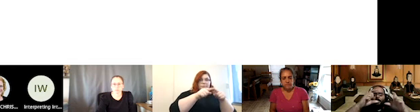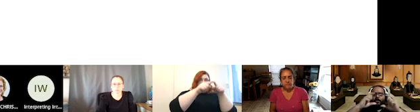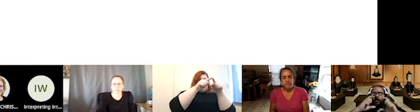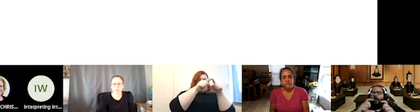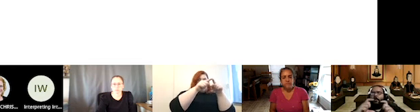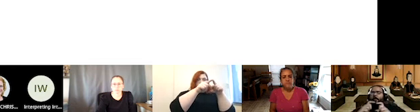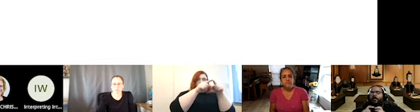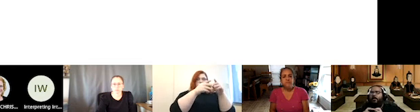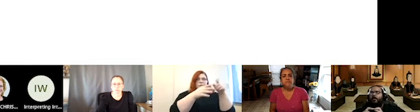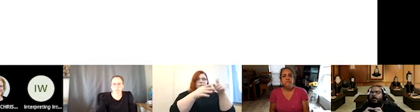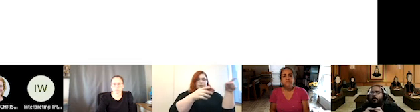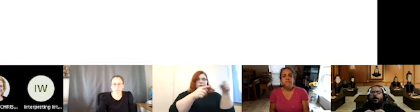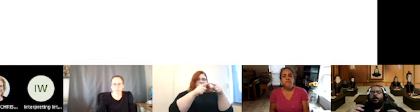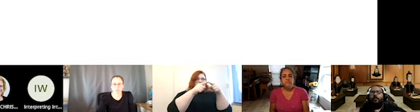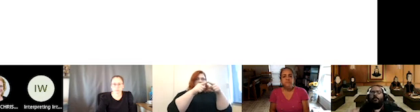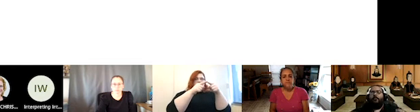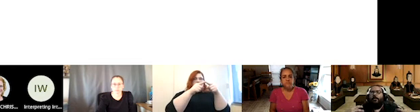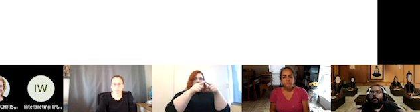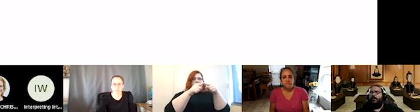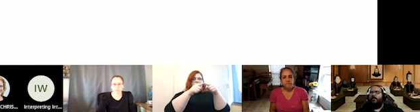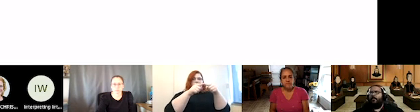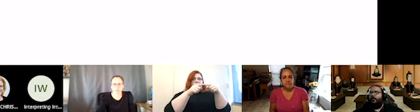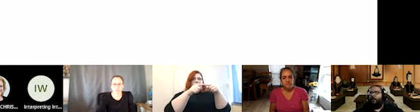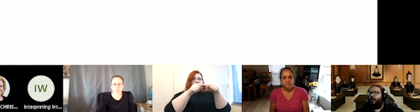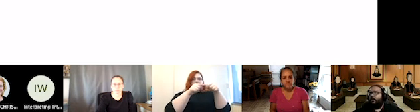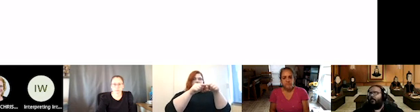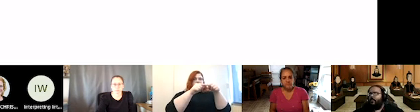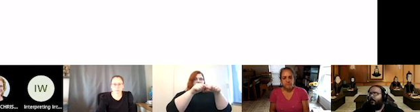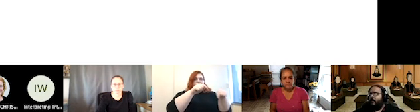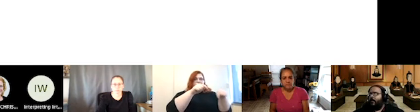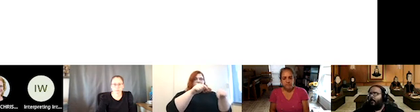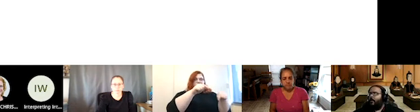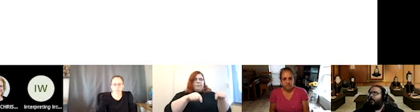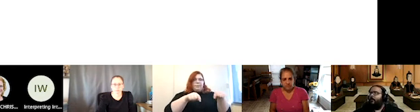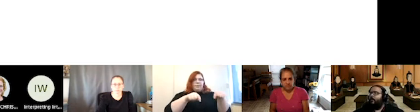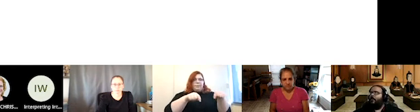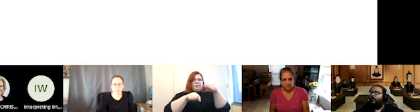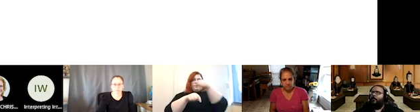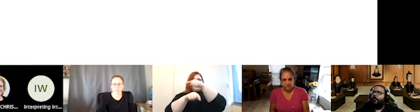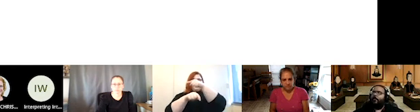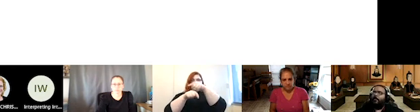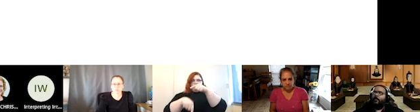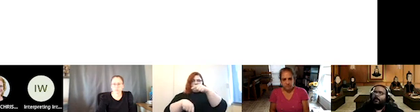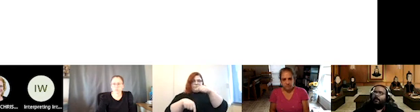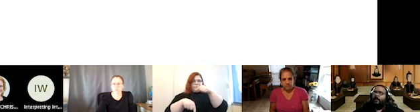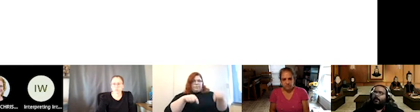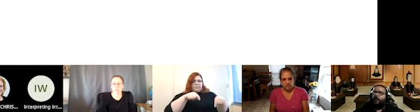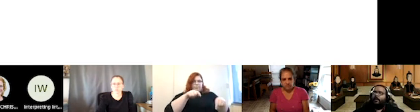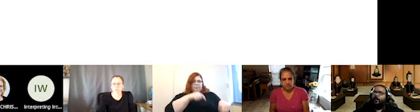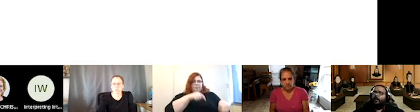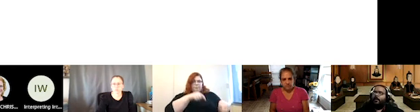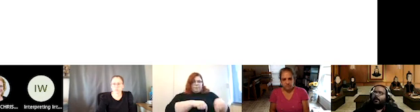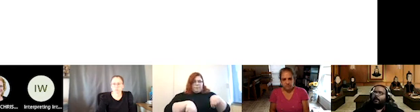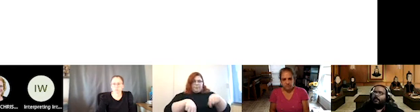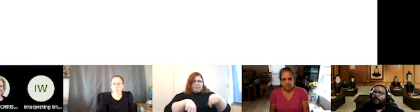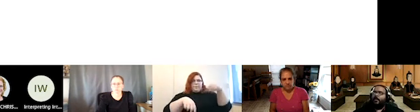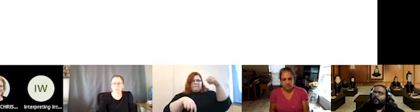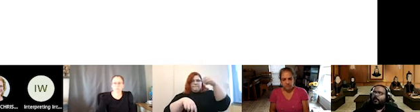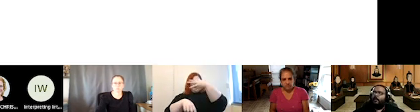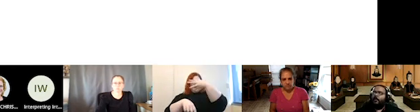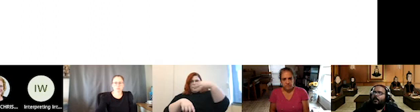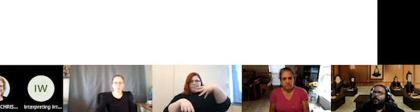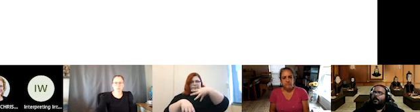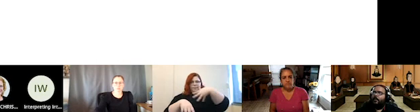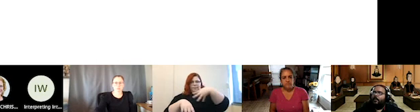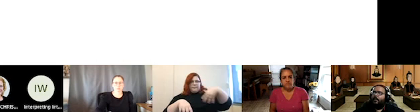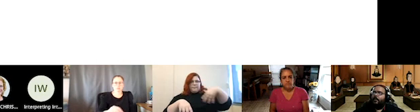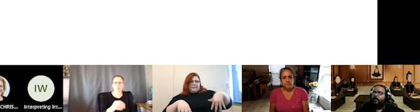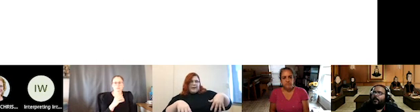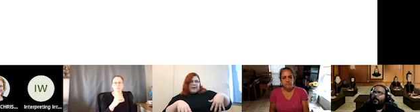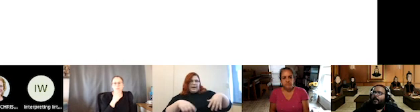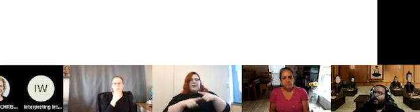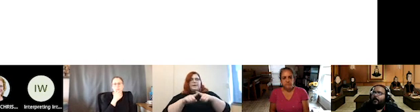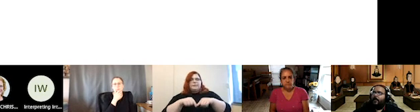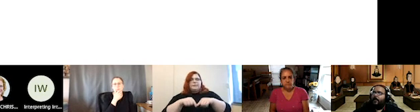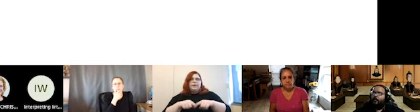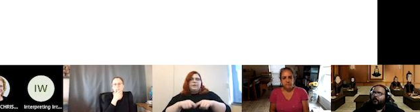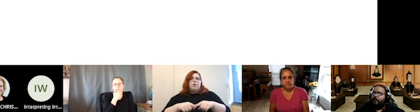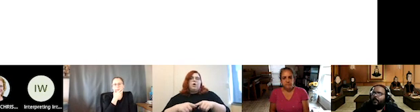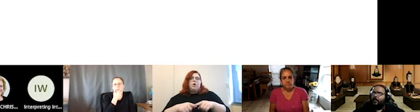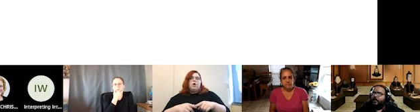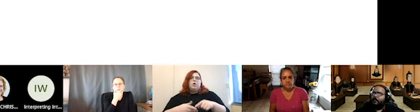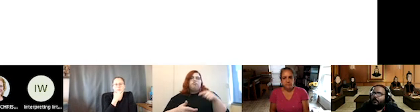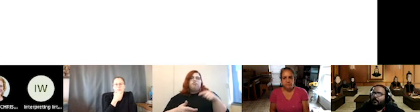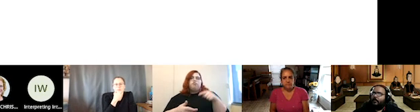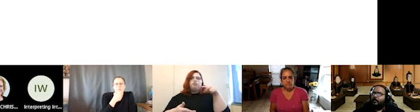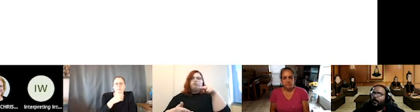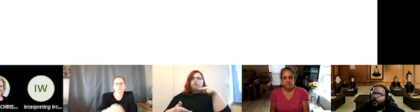point, chunk by chunk, the reader is given a choice, and depending on what the reader clicks on, well, there can